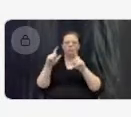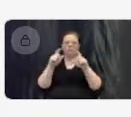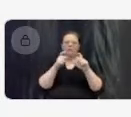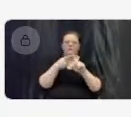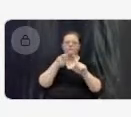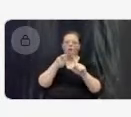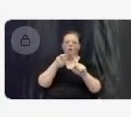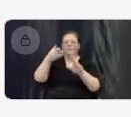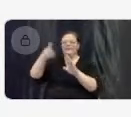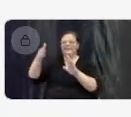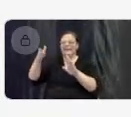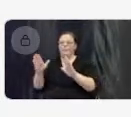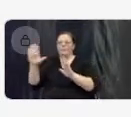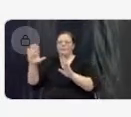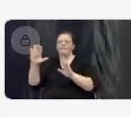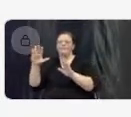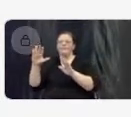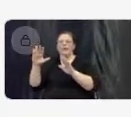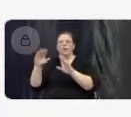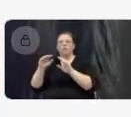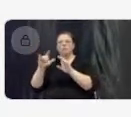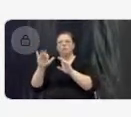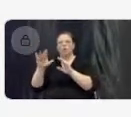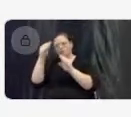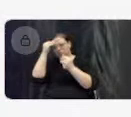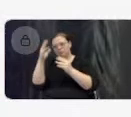neighbor's backyard, just to be clear.